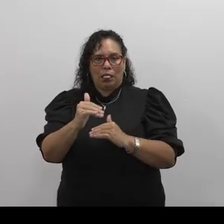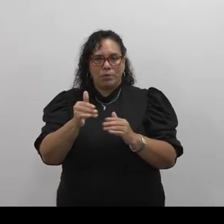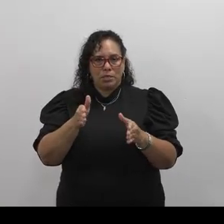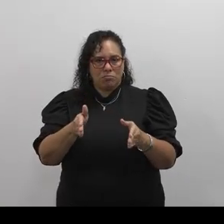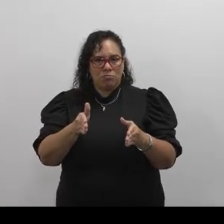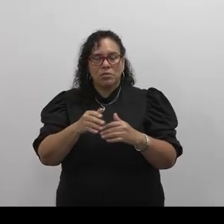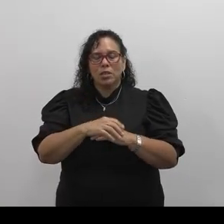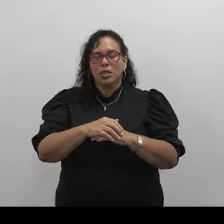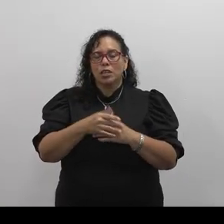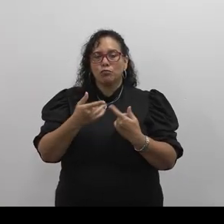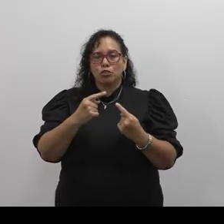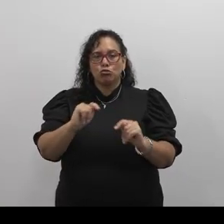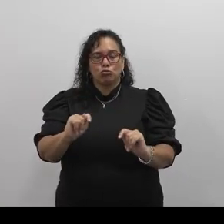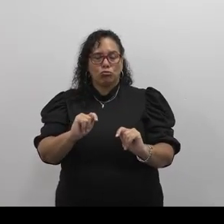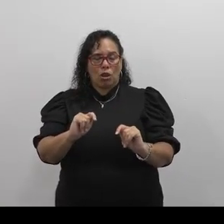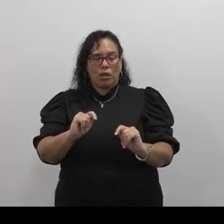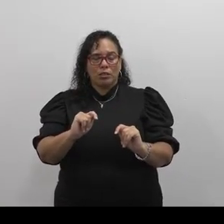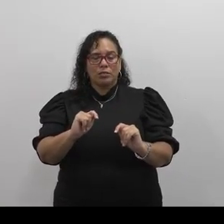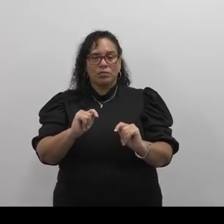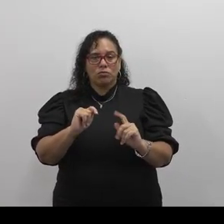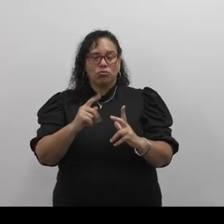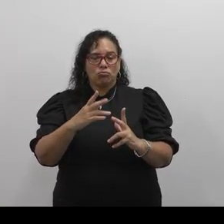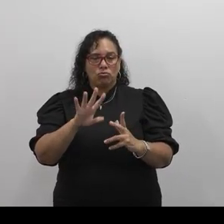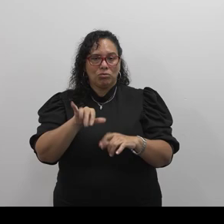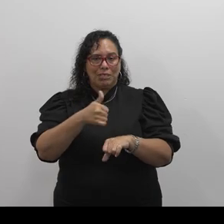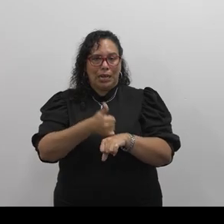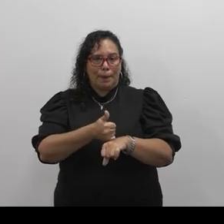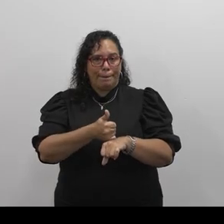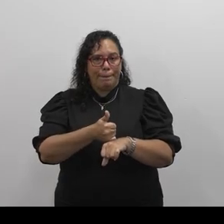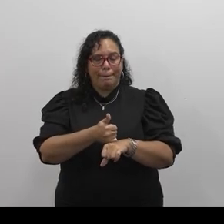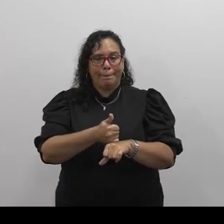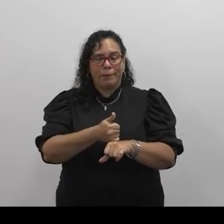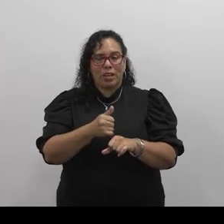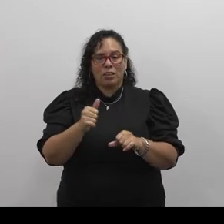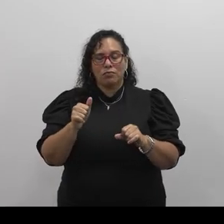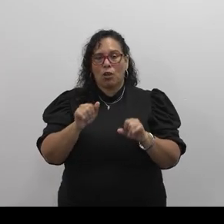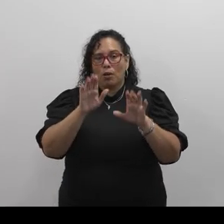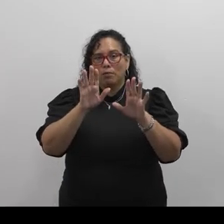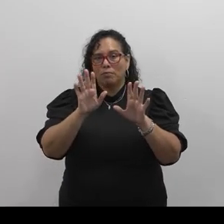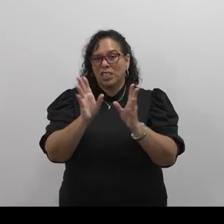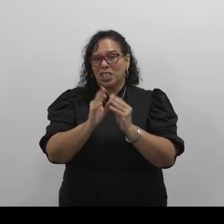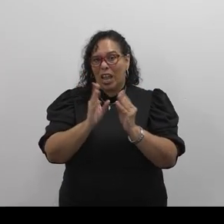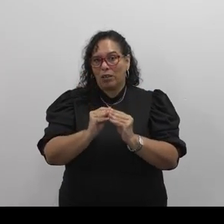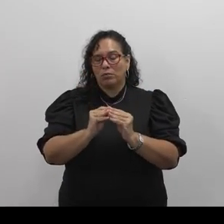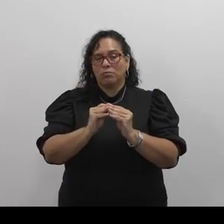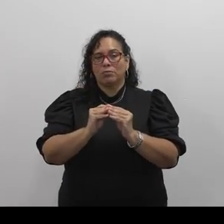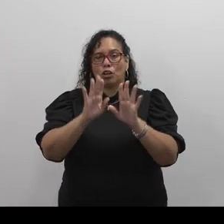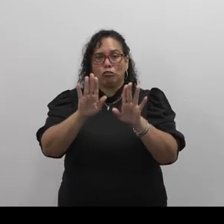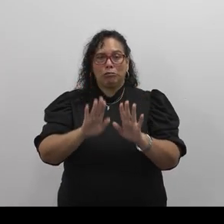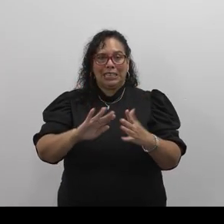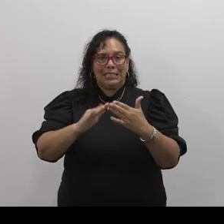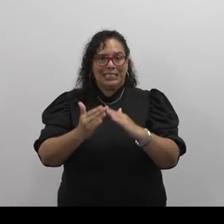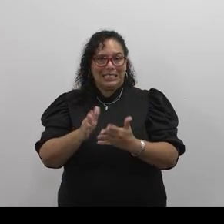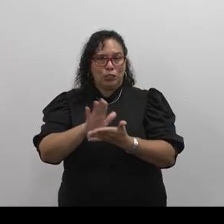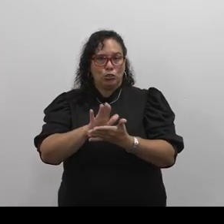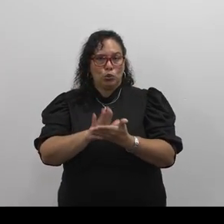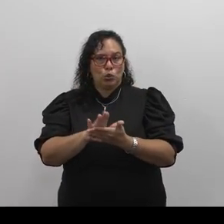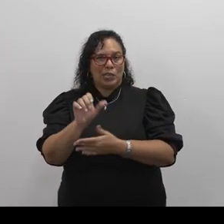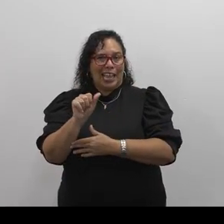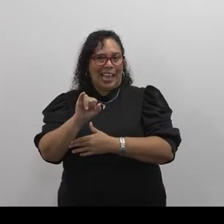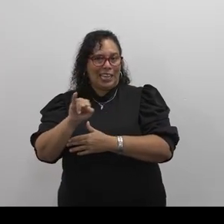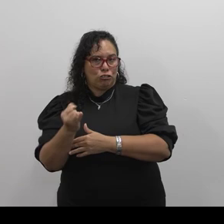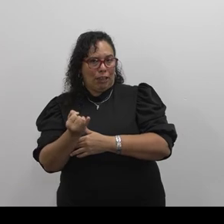this opportunity to set goals and guardrails with support from the Council of Great City Schools in AJ and to conduct a self-assessment